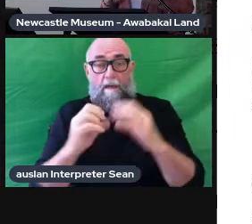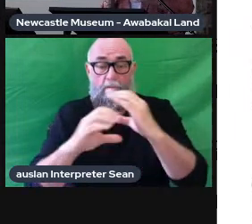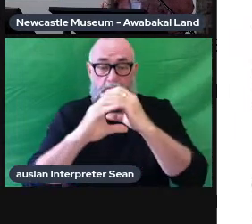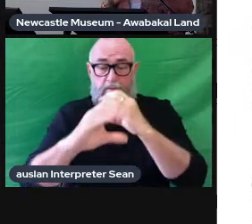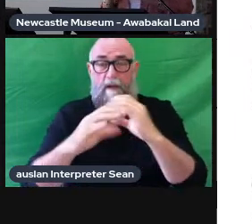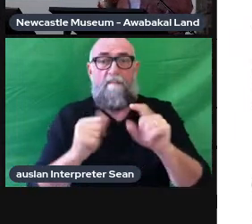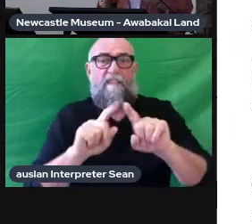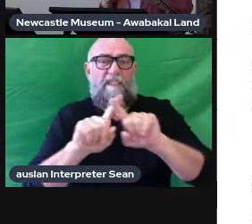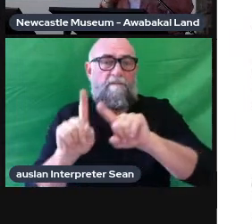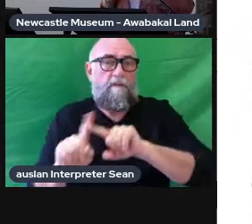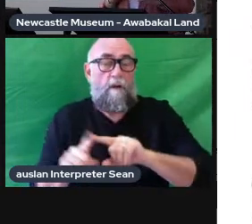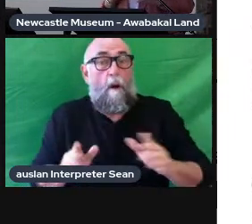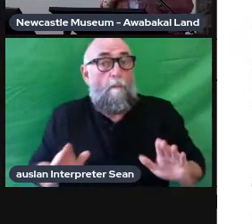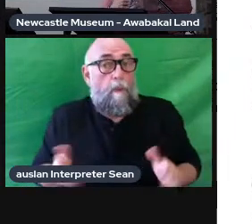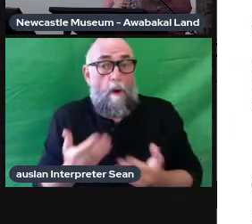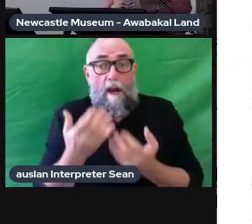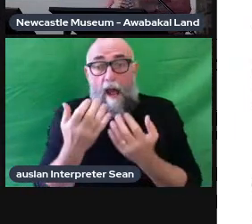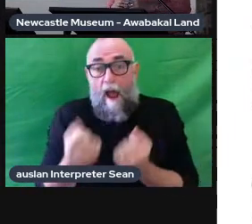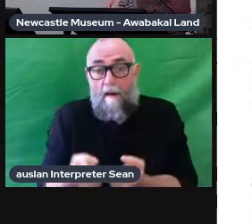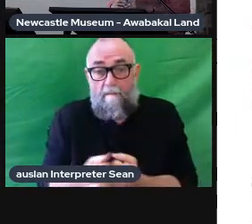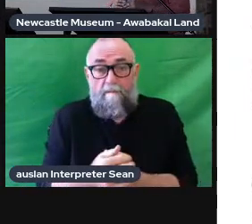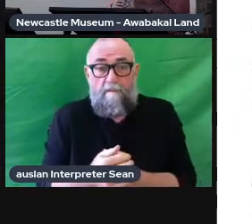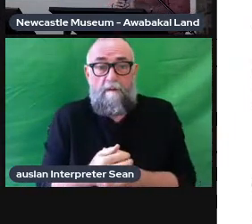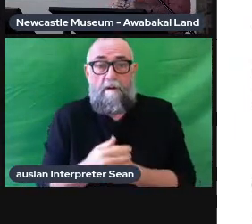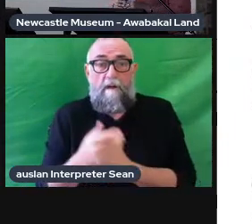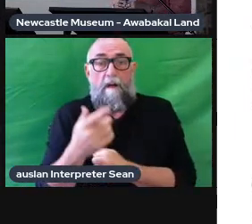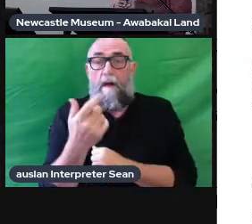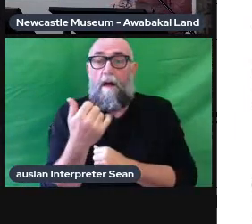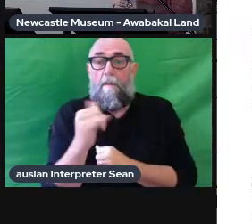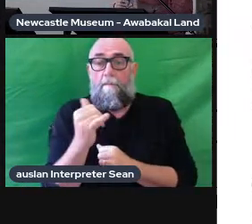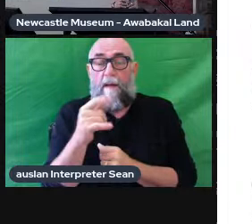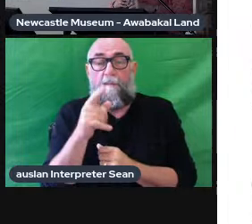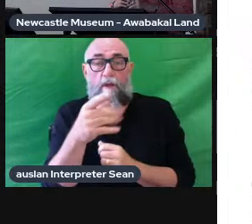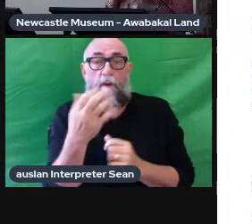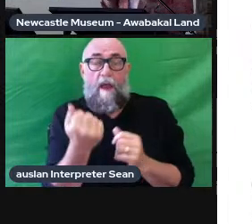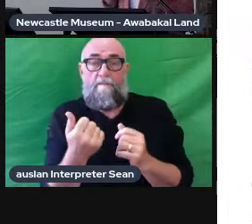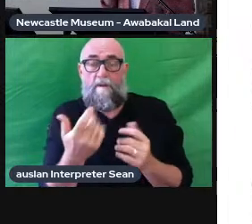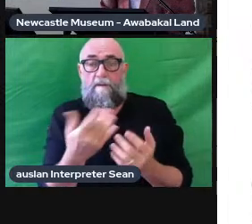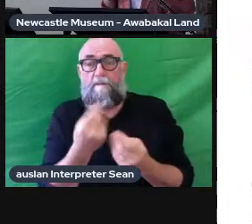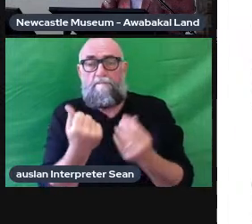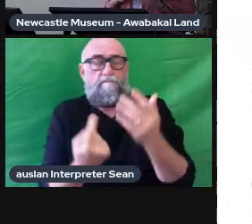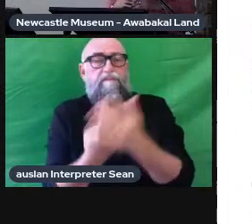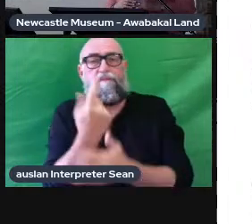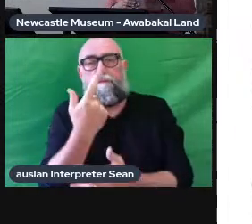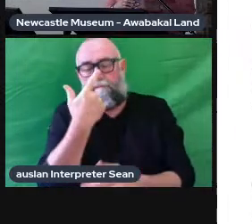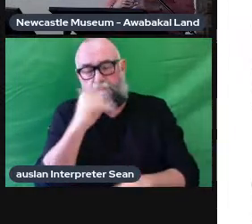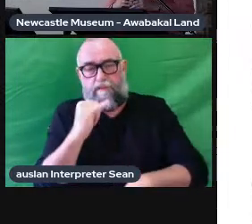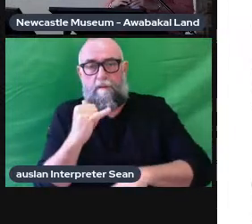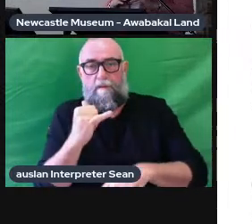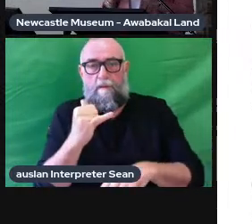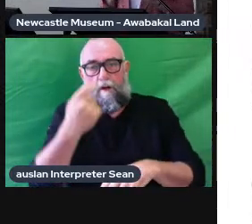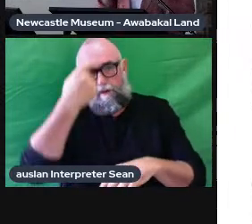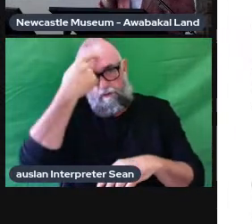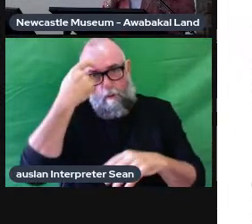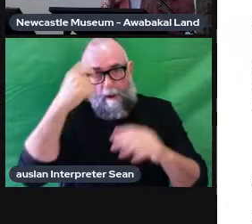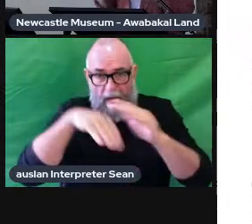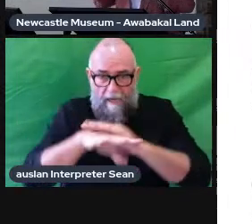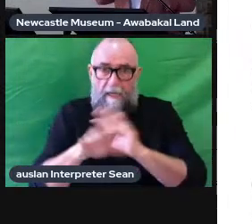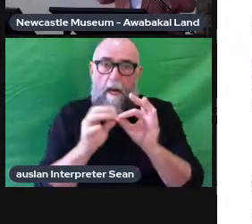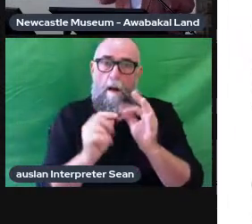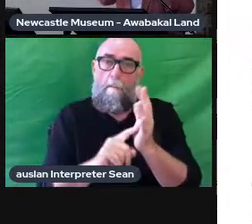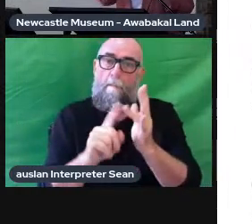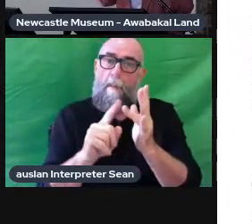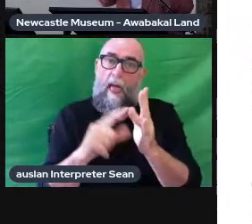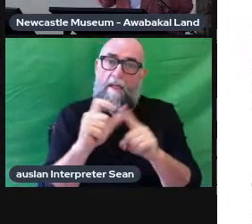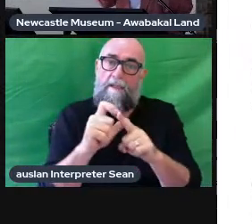health conditions or traumas that may cause some changes in their blood vessels. And those kind of malformations can cause